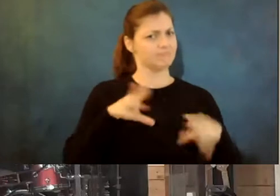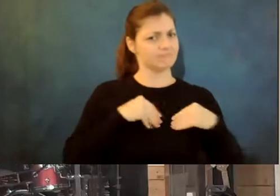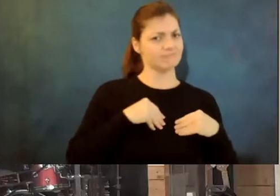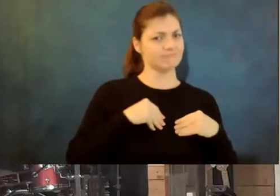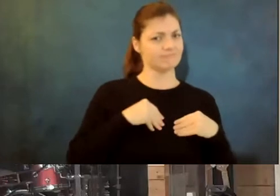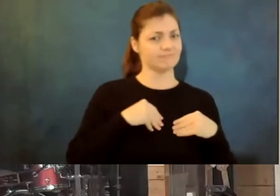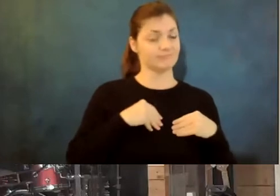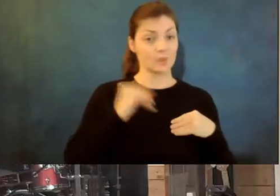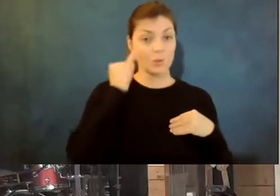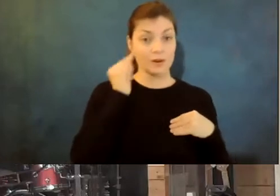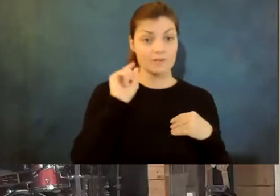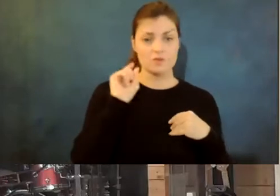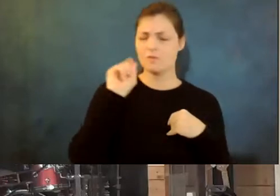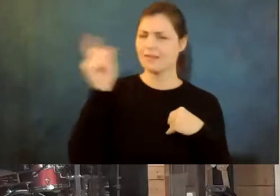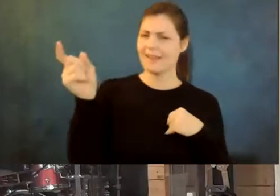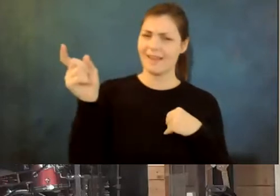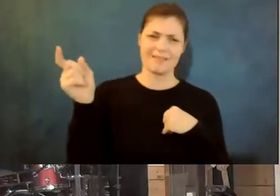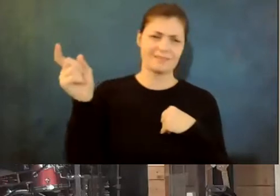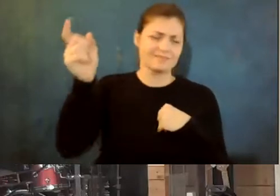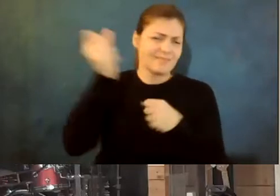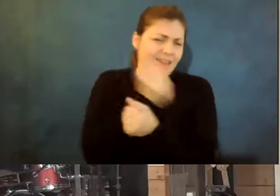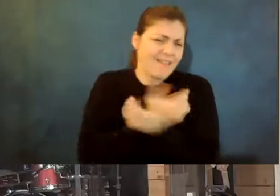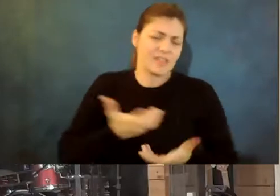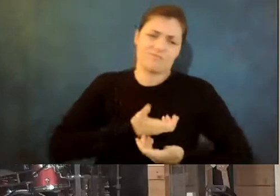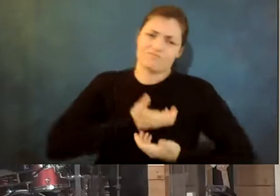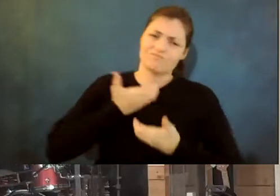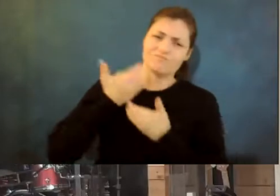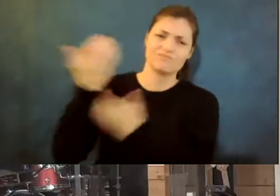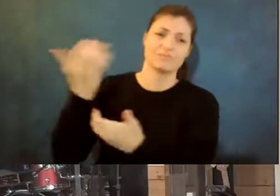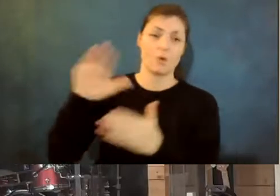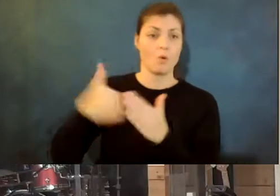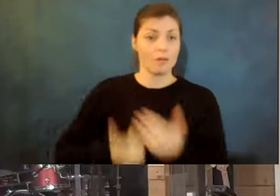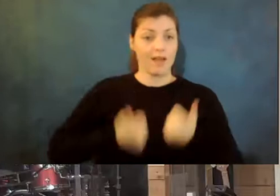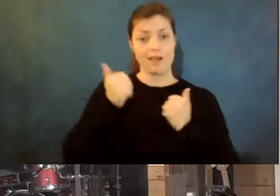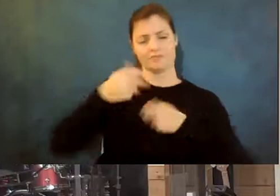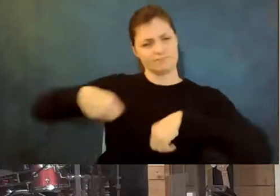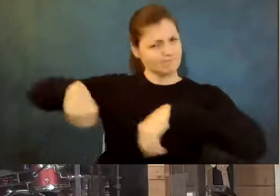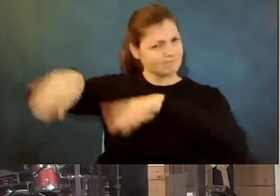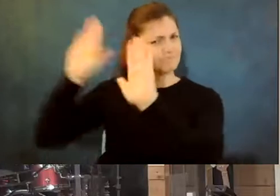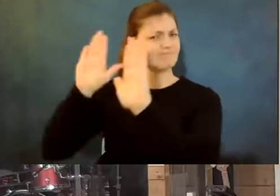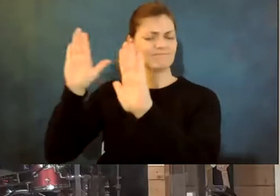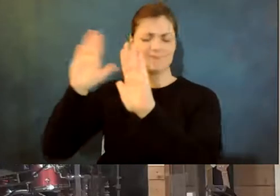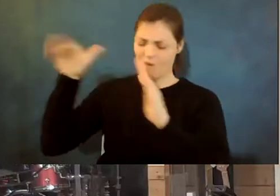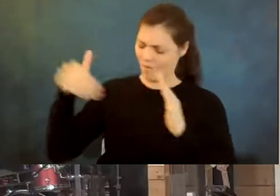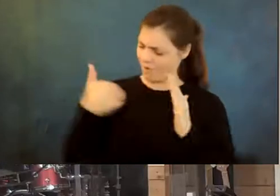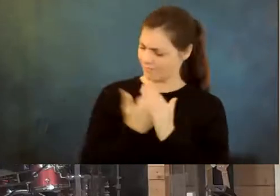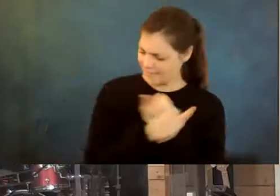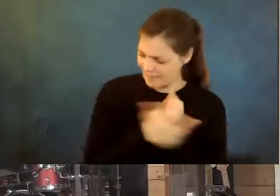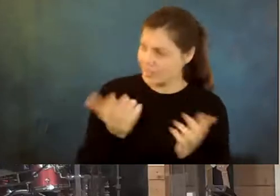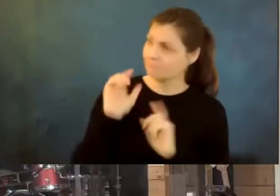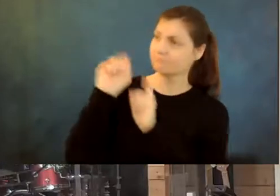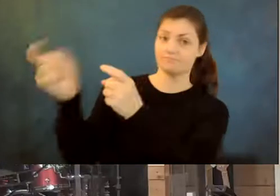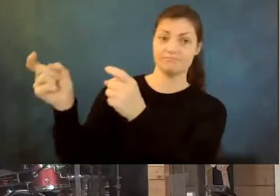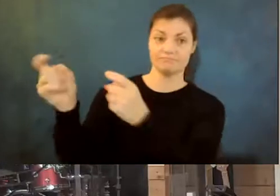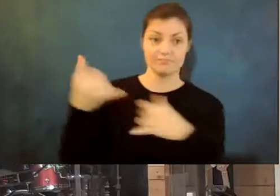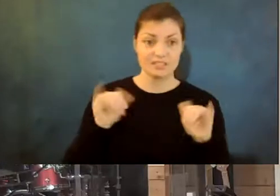What if you gave God everything? Like you surrendered your life and you gave him your whole life. And then